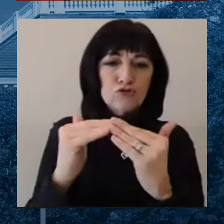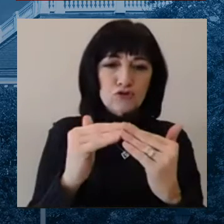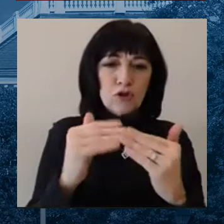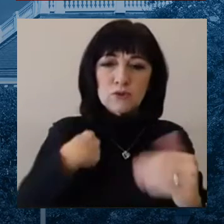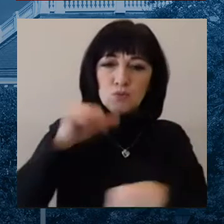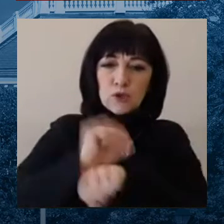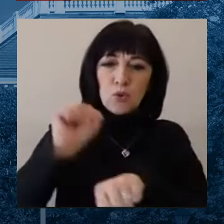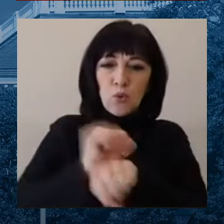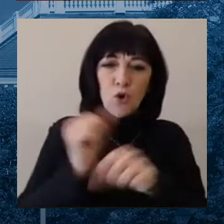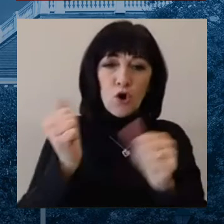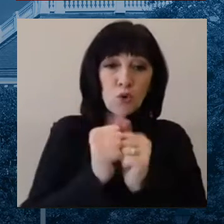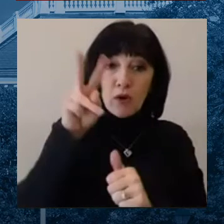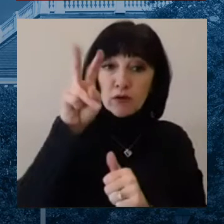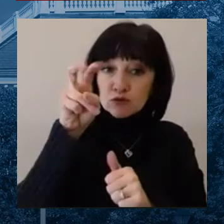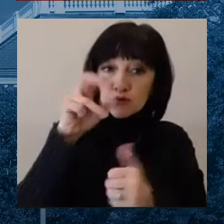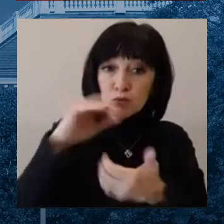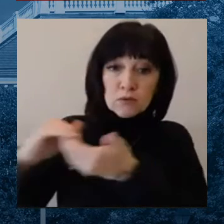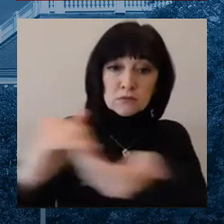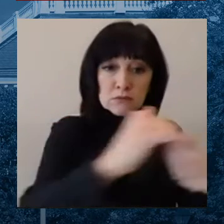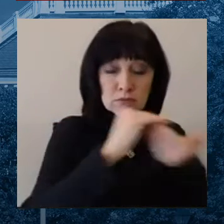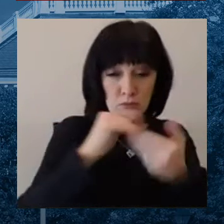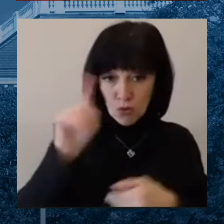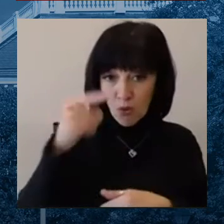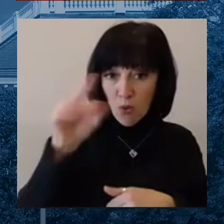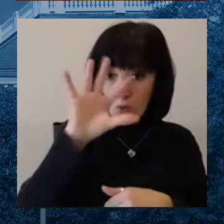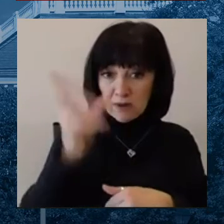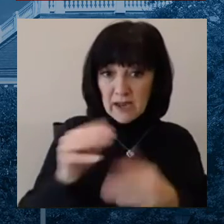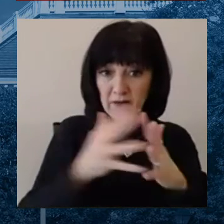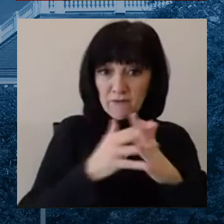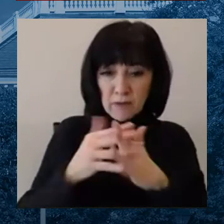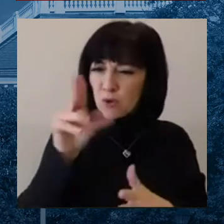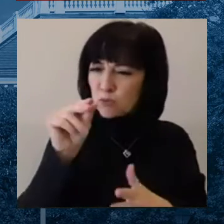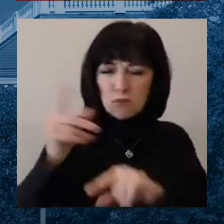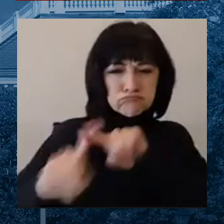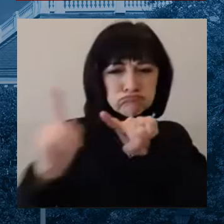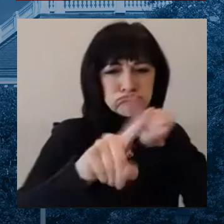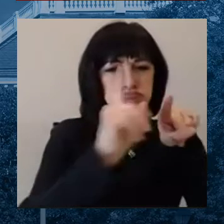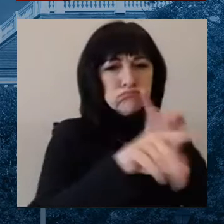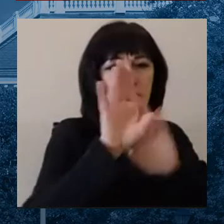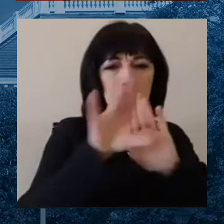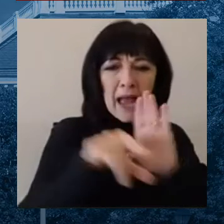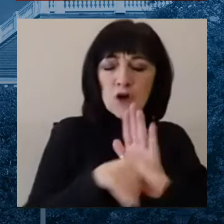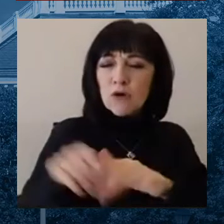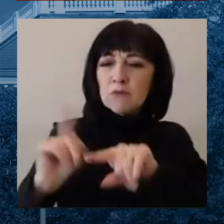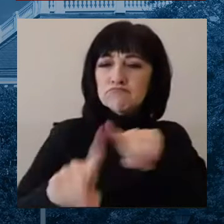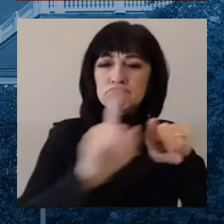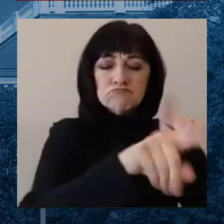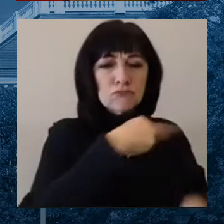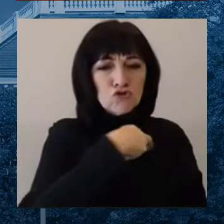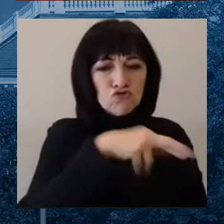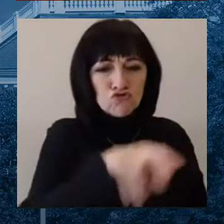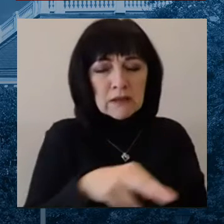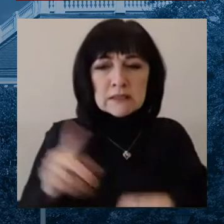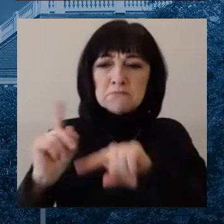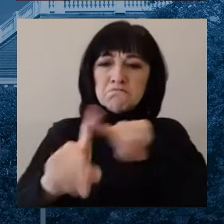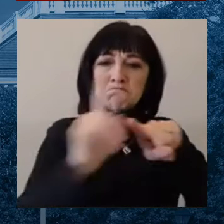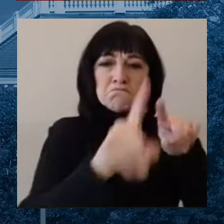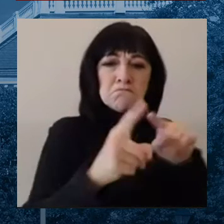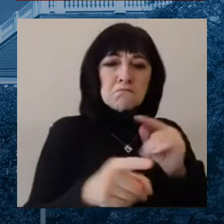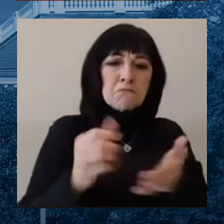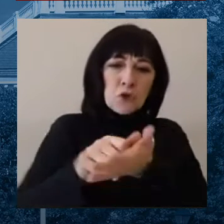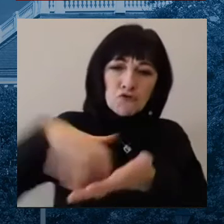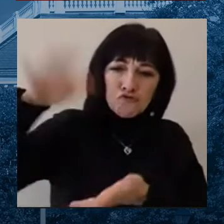the state, not just African Americans, but people of every background, faith, economic, socioeconomic